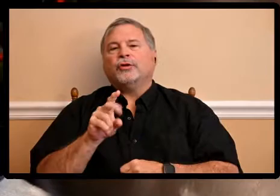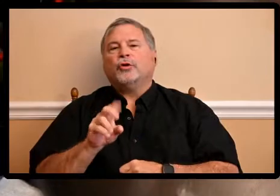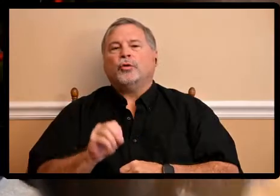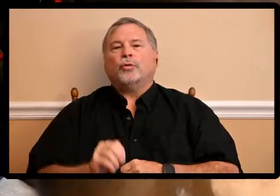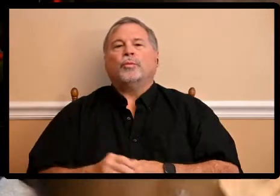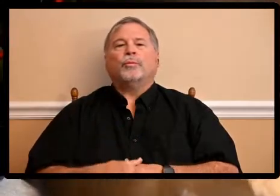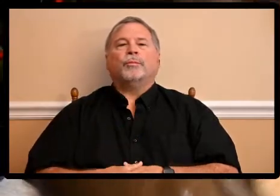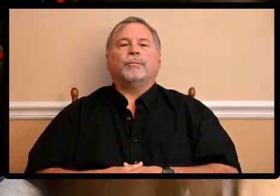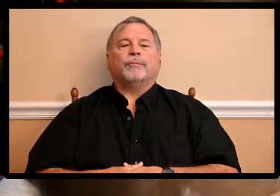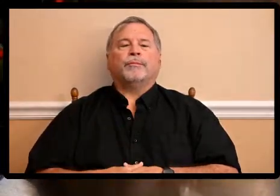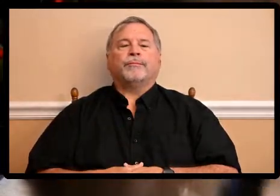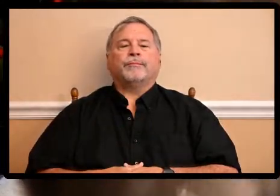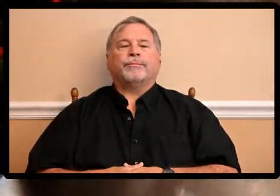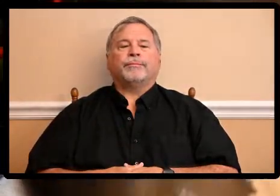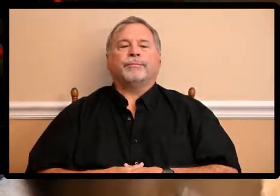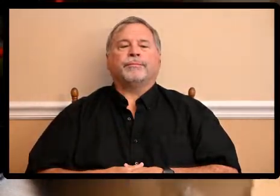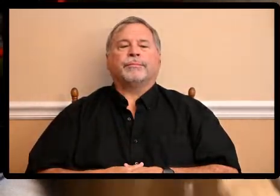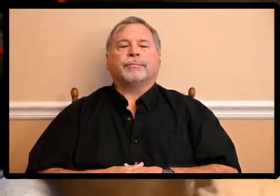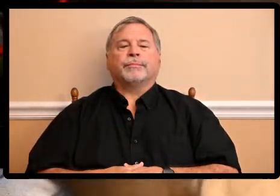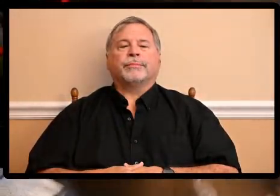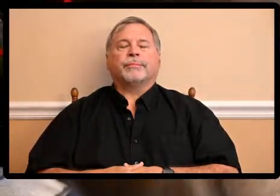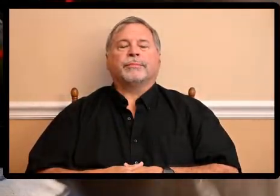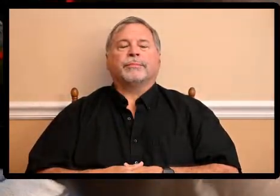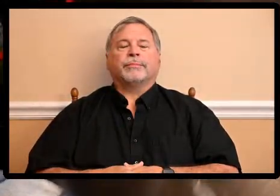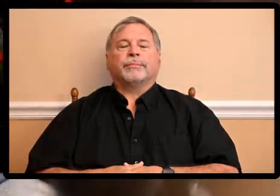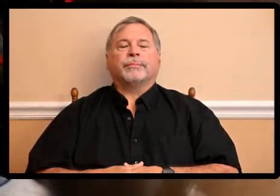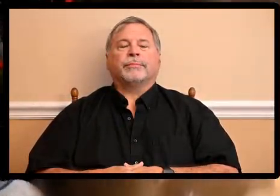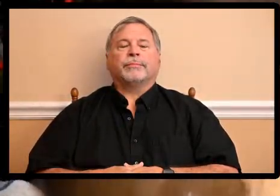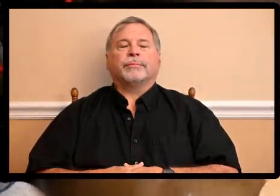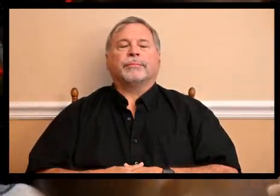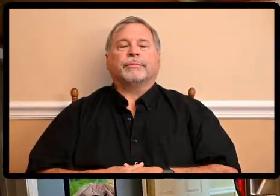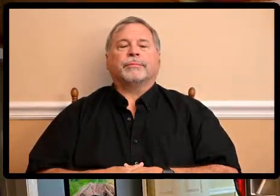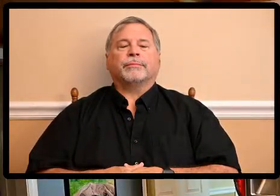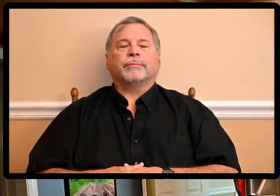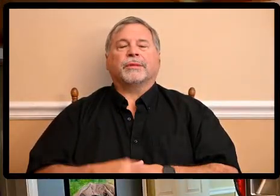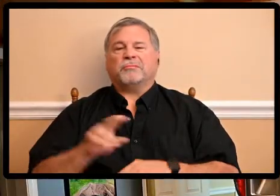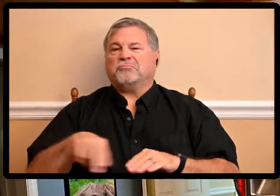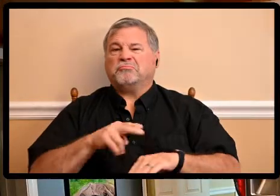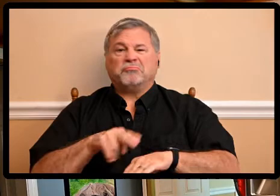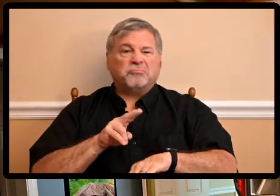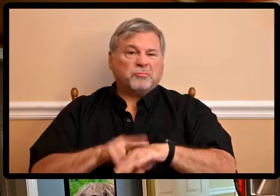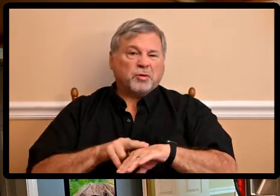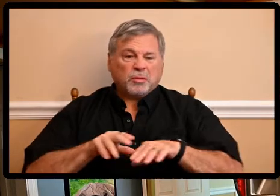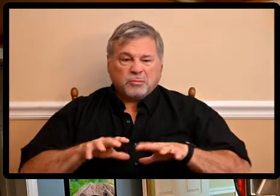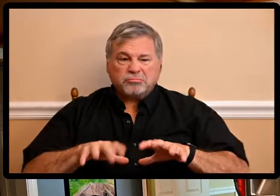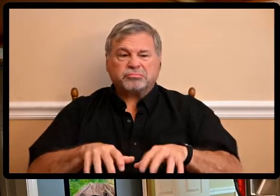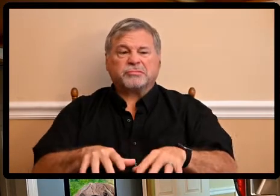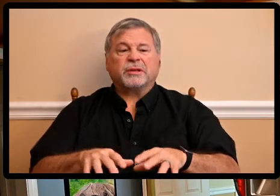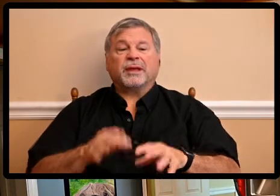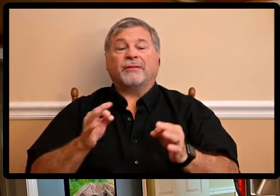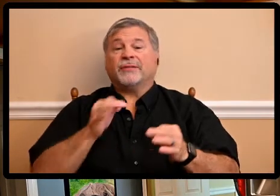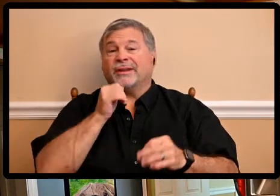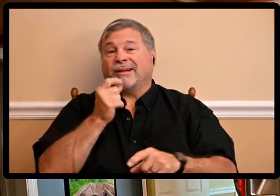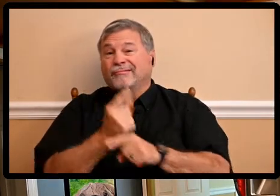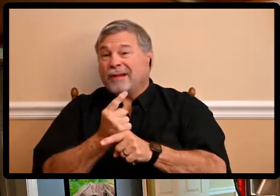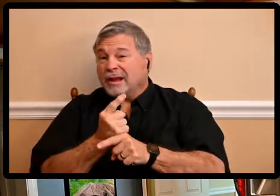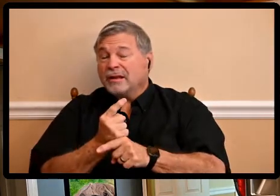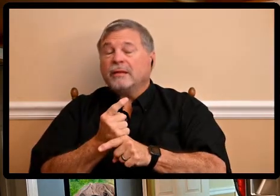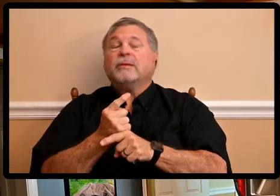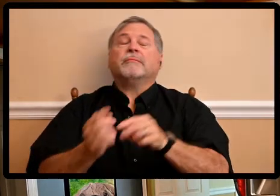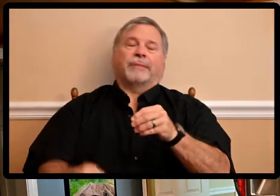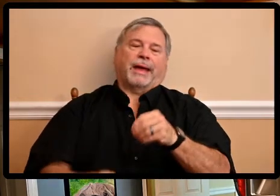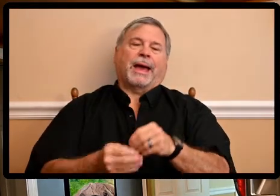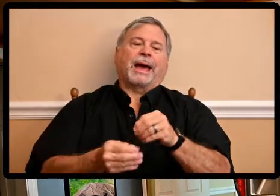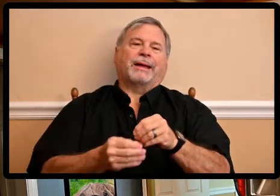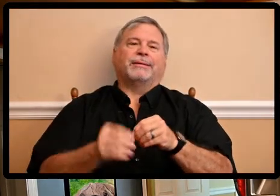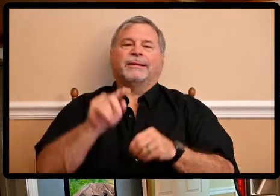then do dough like you'd normally do. If you find that your dough is not coming together quite right yet, you can always add about